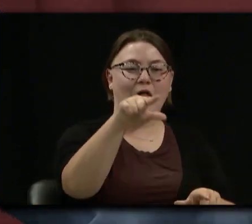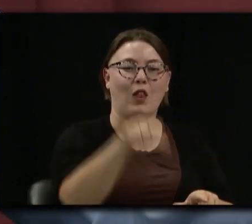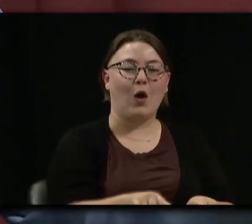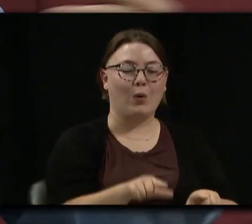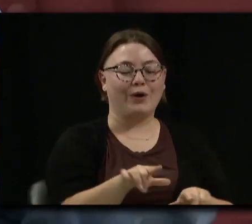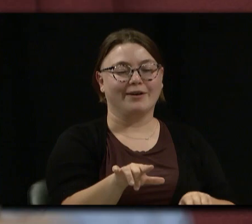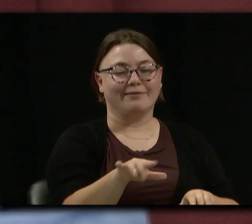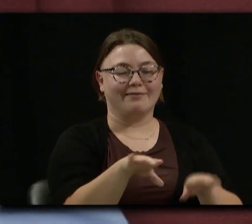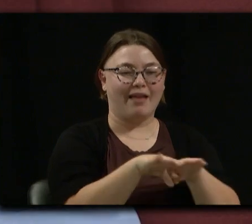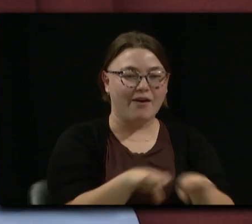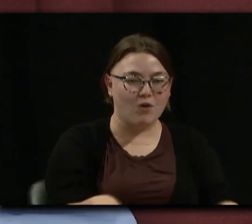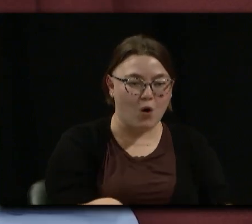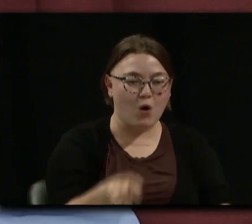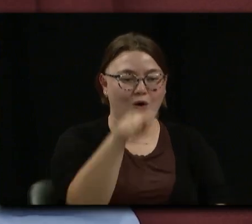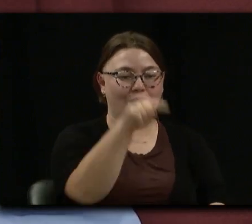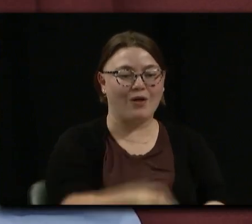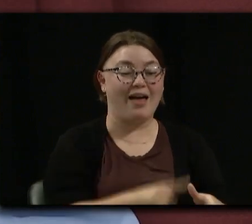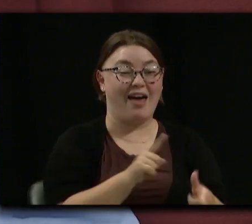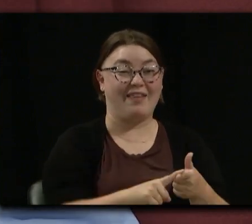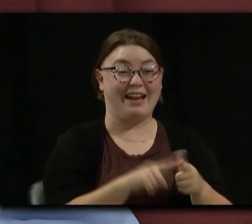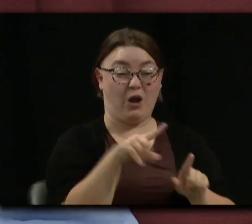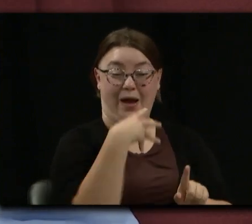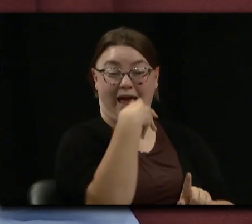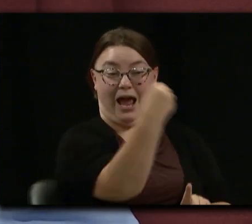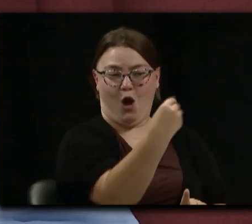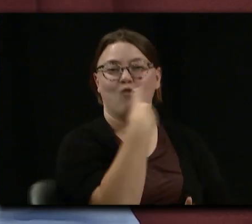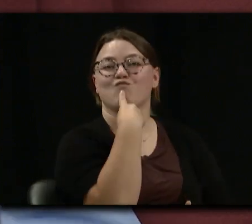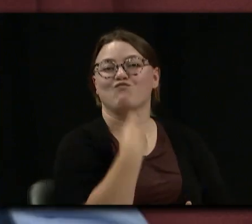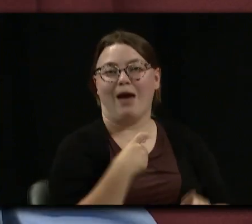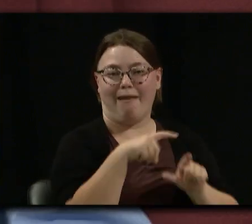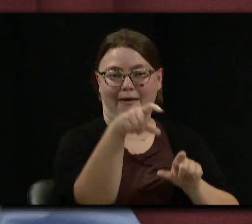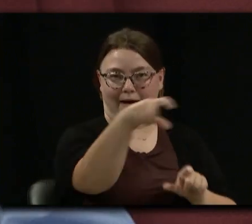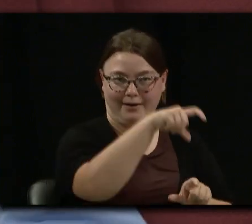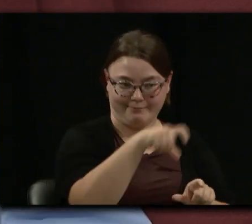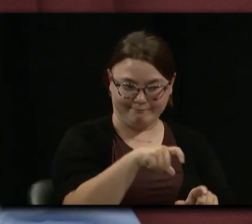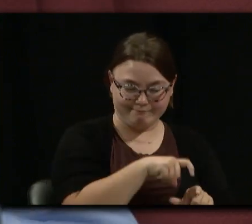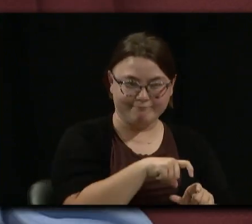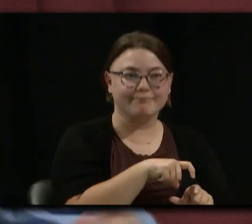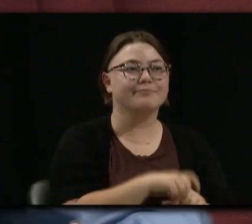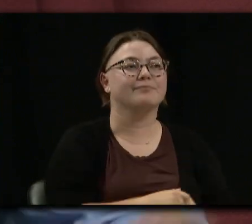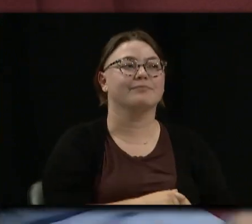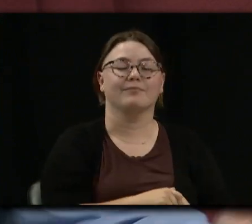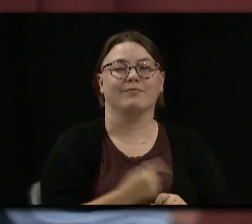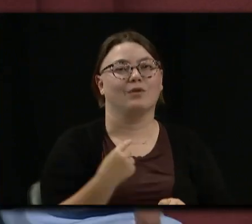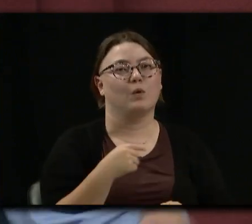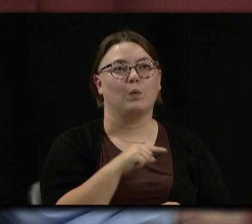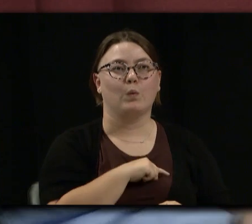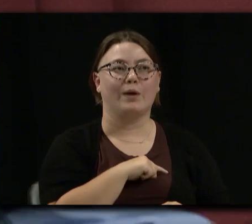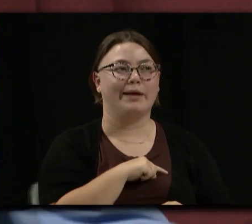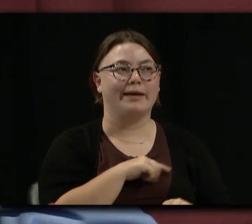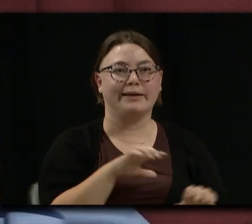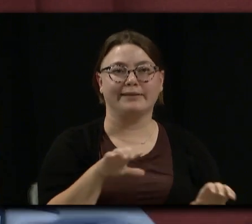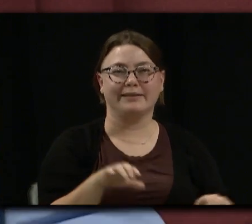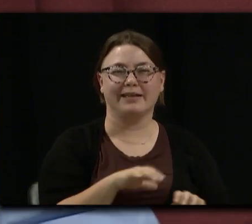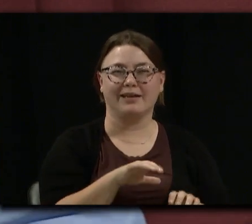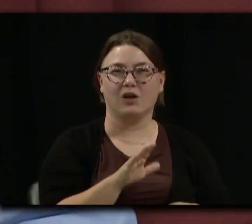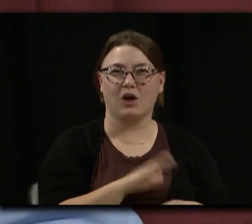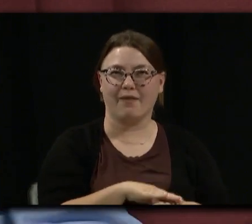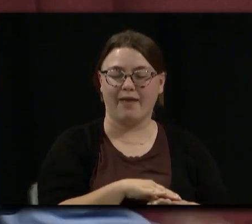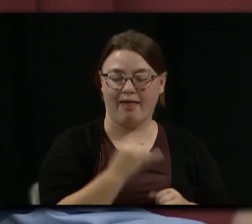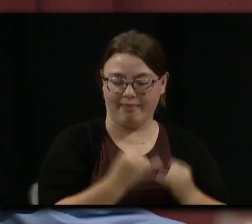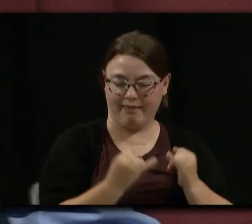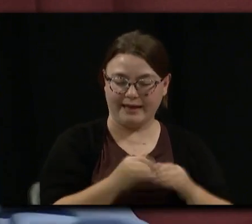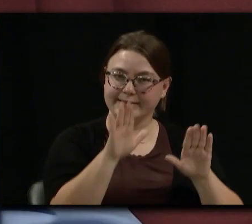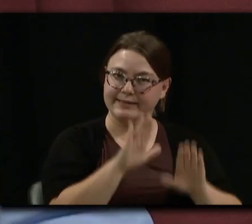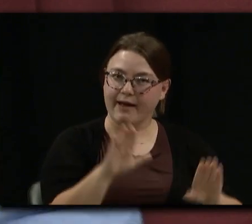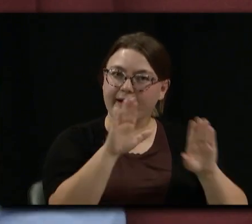vote, follow the red line out to exit the building, and we do it. We were doing on that final Sunday,